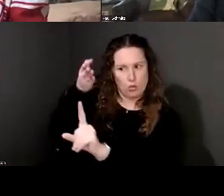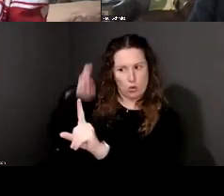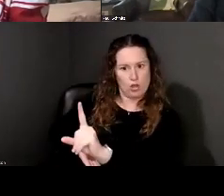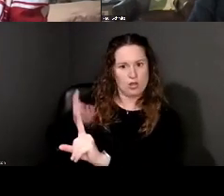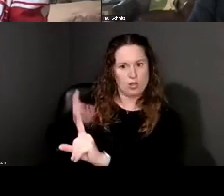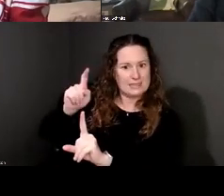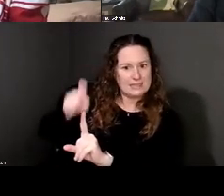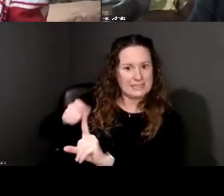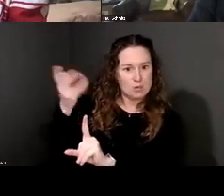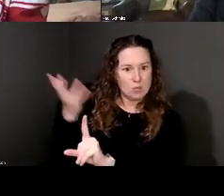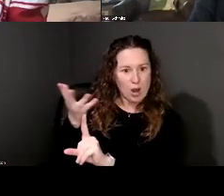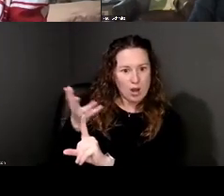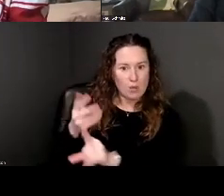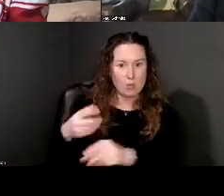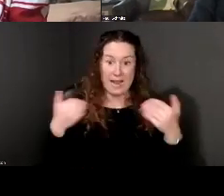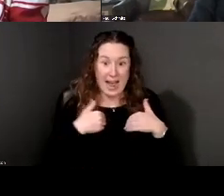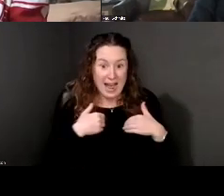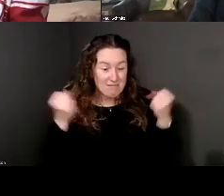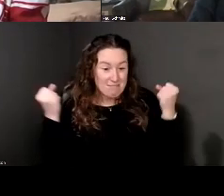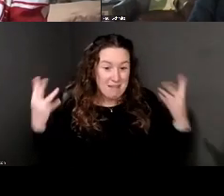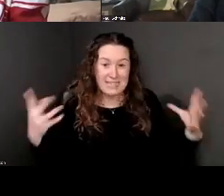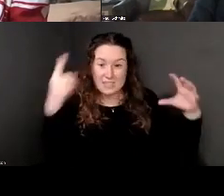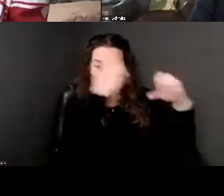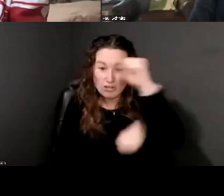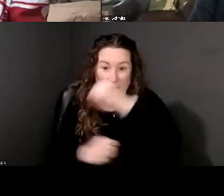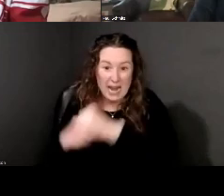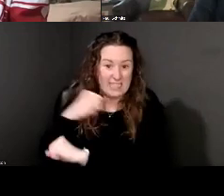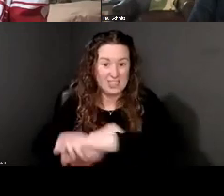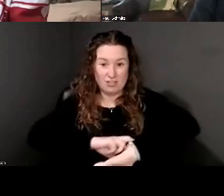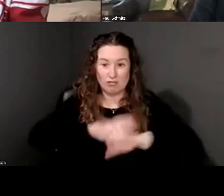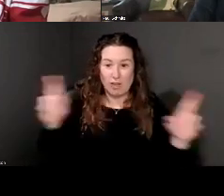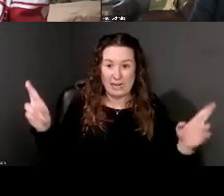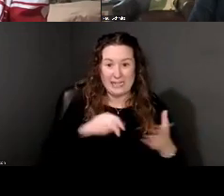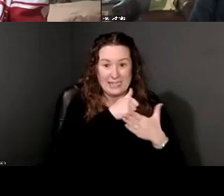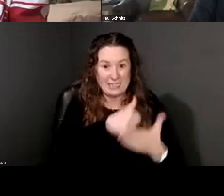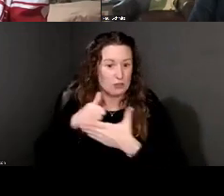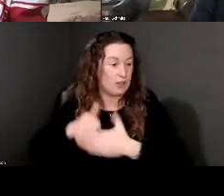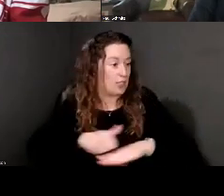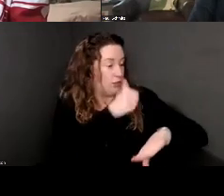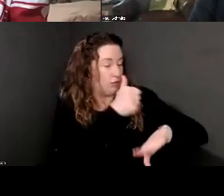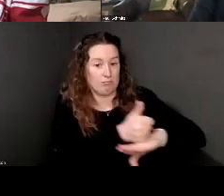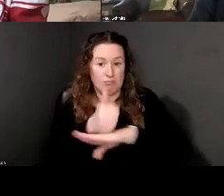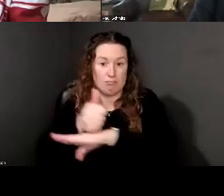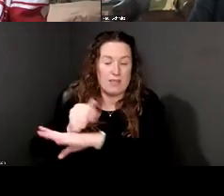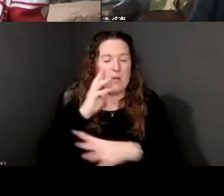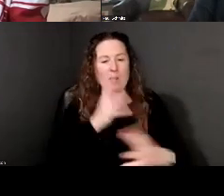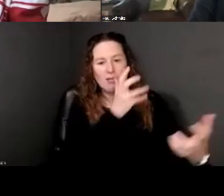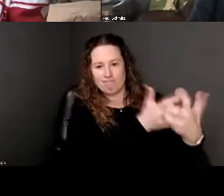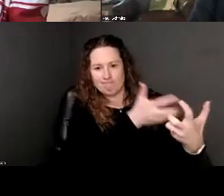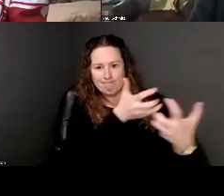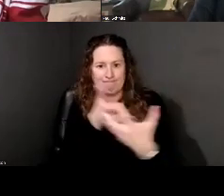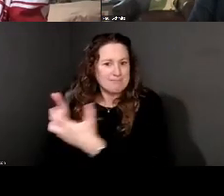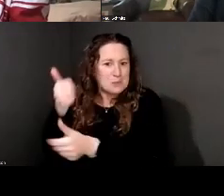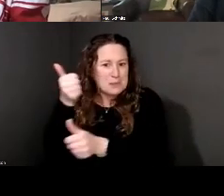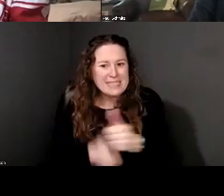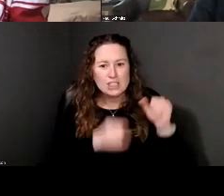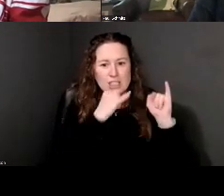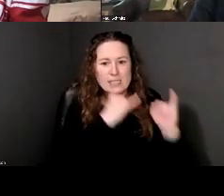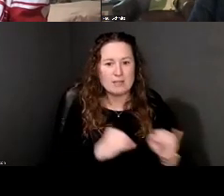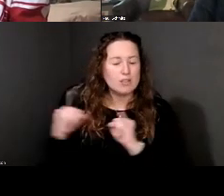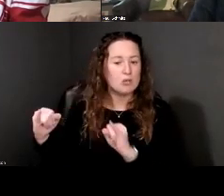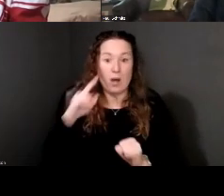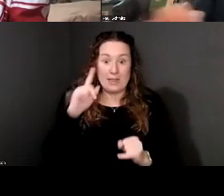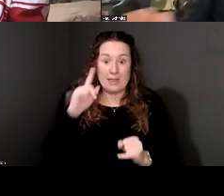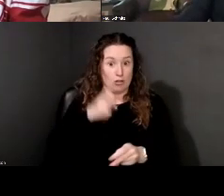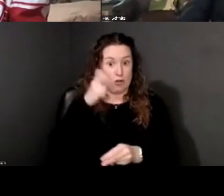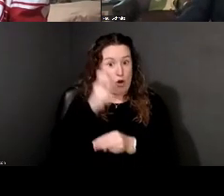this panoply of strategies and interventions that we're going to fit to the needs of this individual. I think it's very hard for